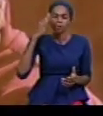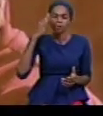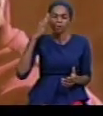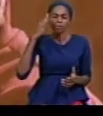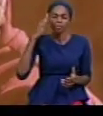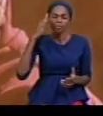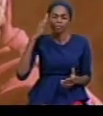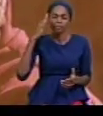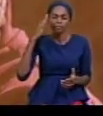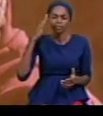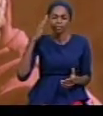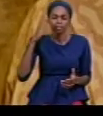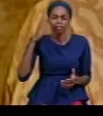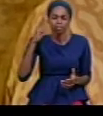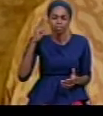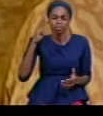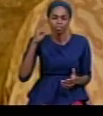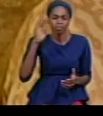Women mirror.